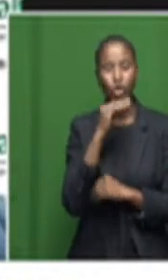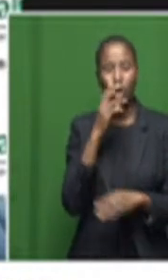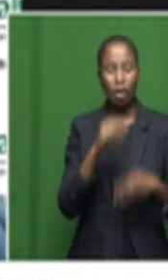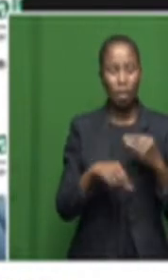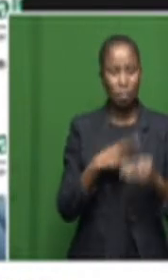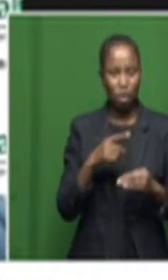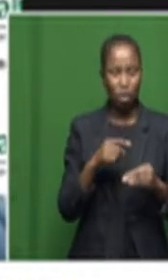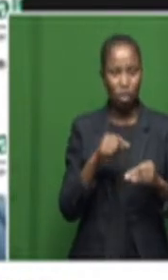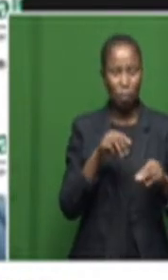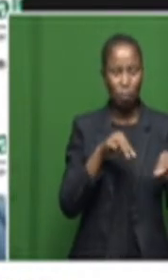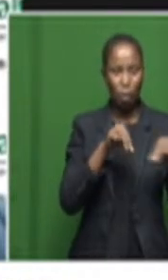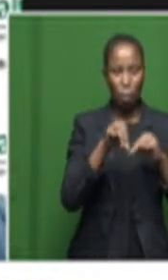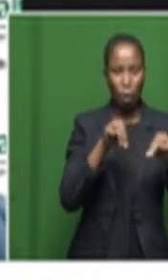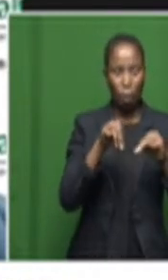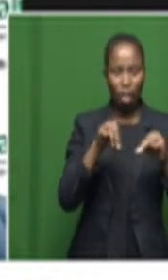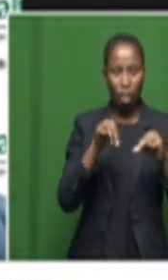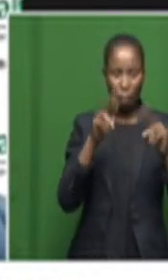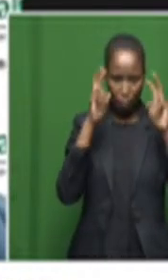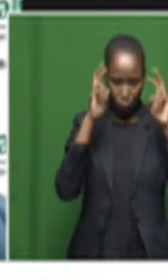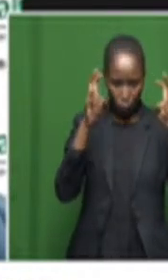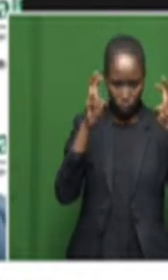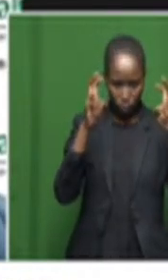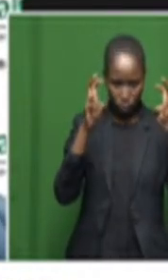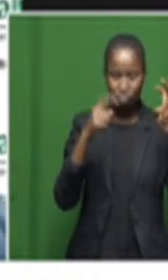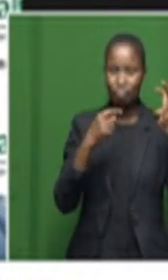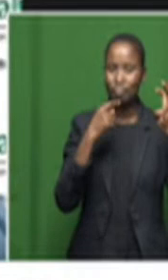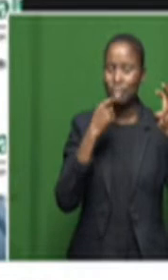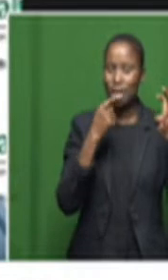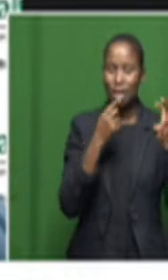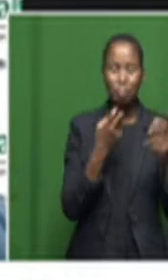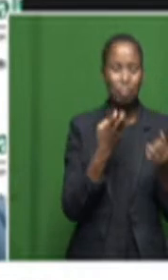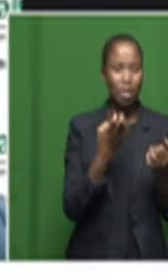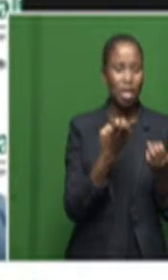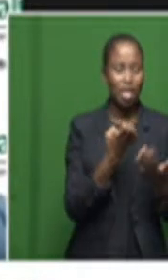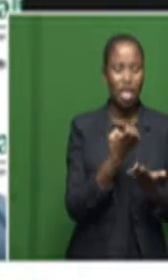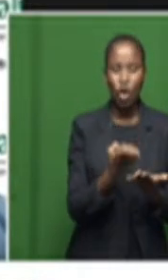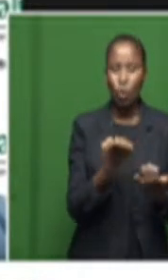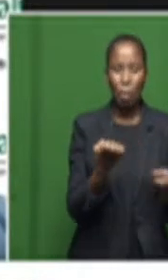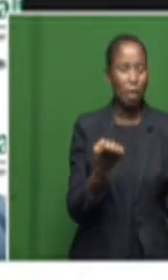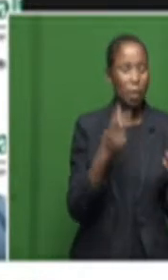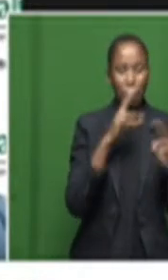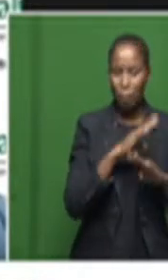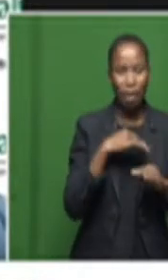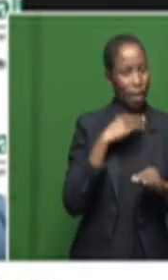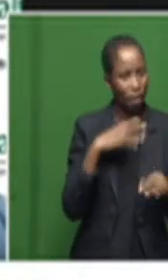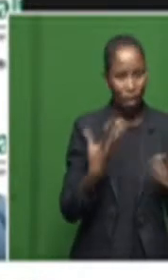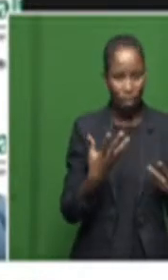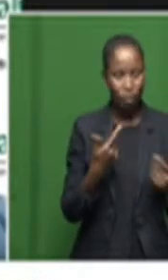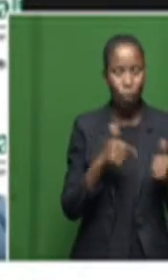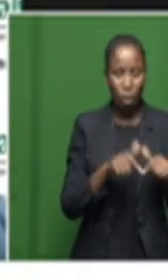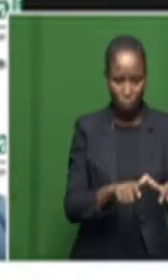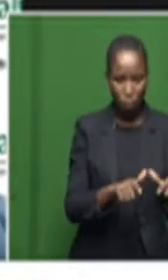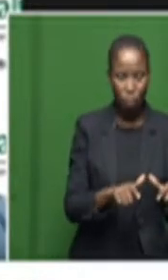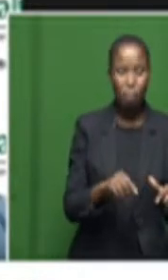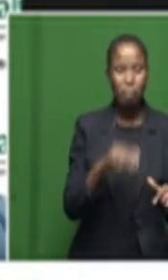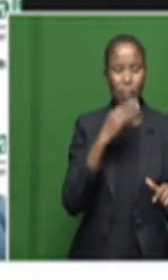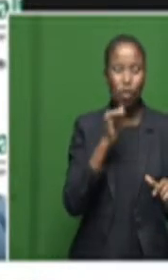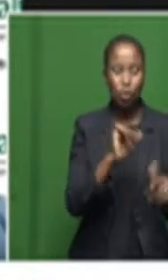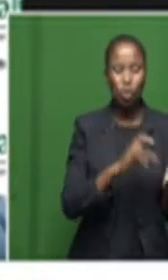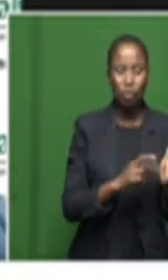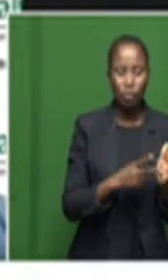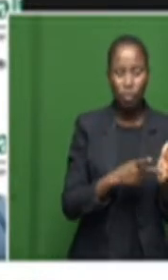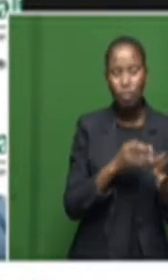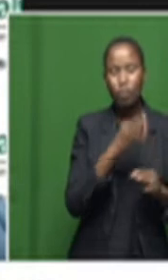of mobile buses. Say in Limpopo, they don't have full equipment, especially for vaccinating people. what are the plans for Limpopo in near future to have